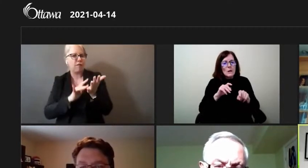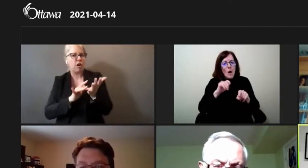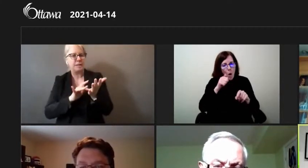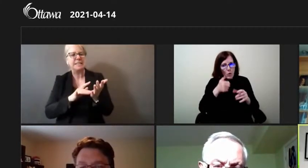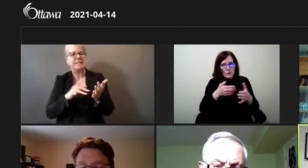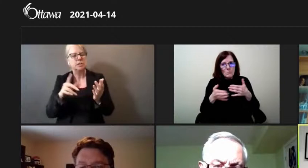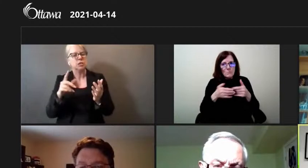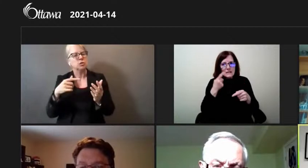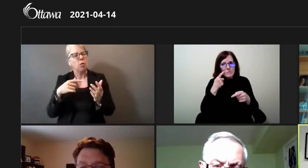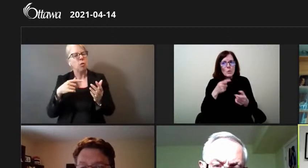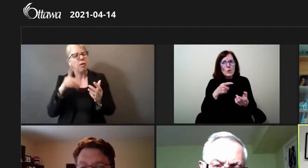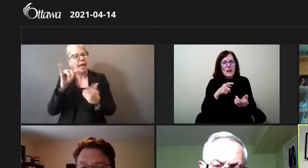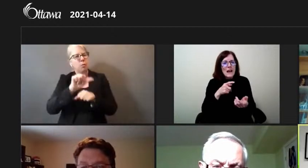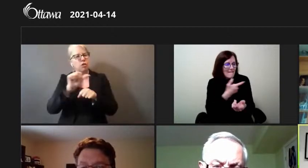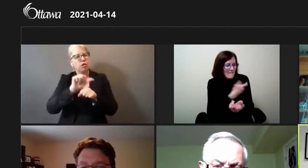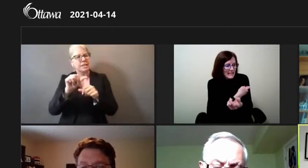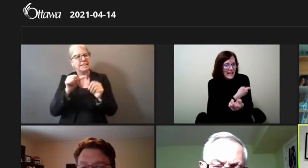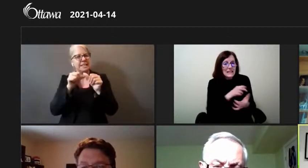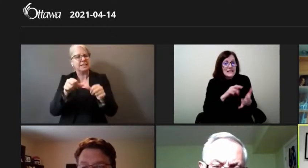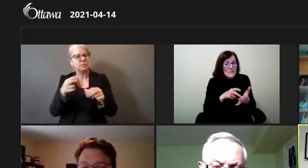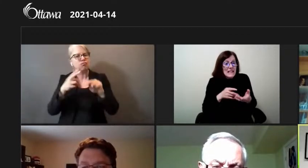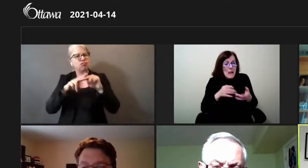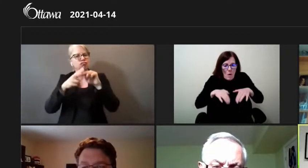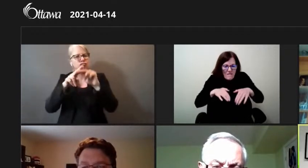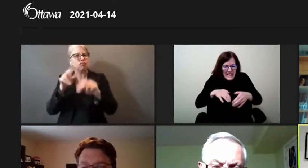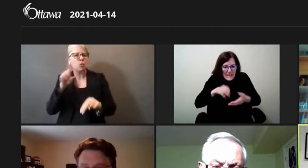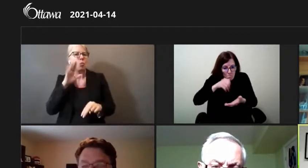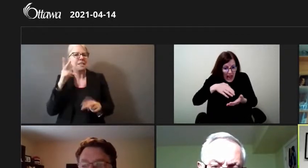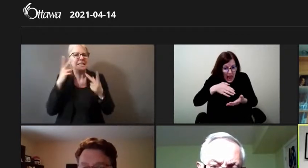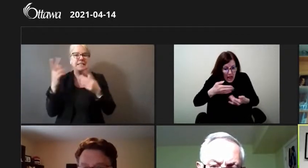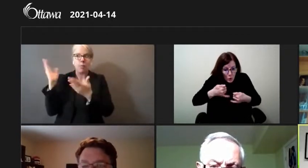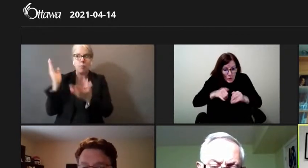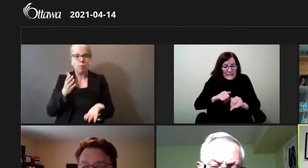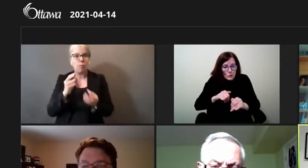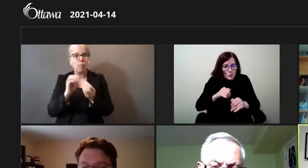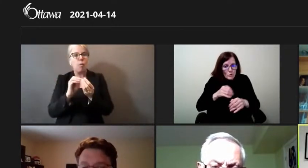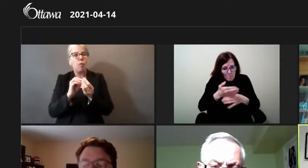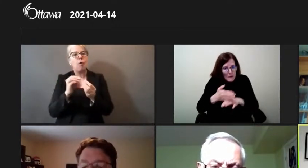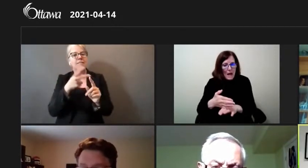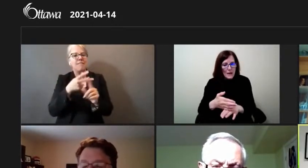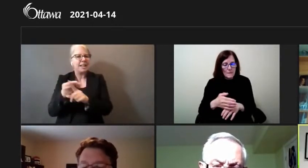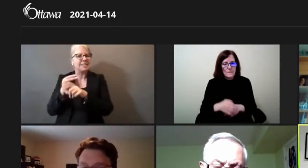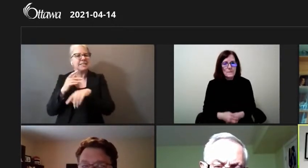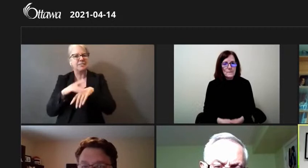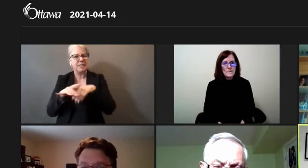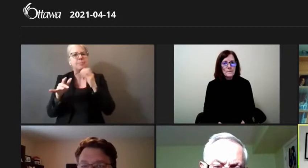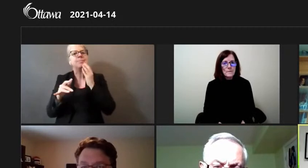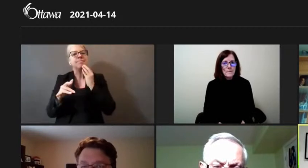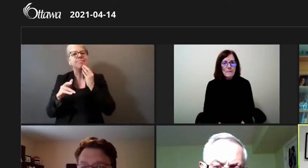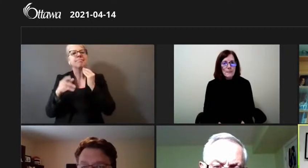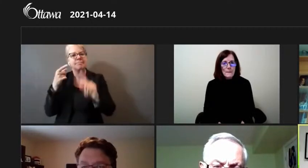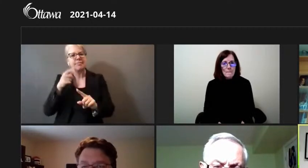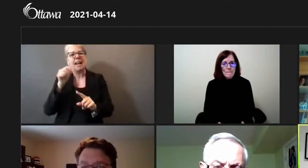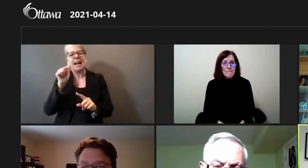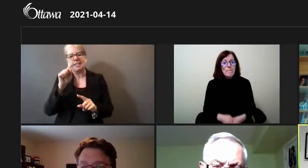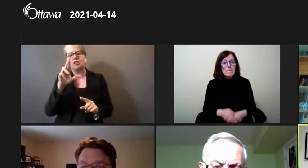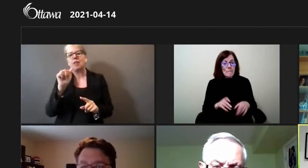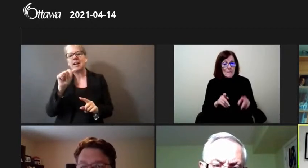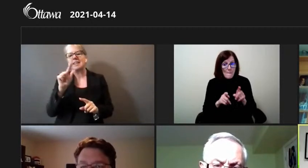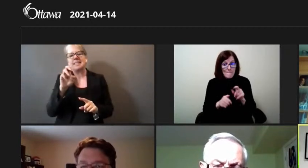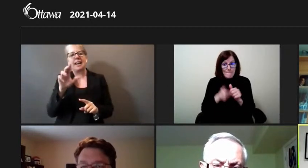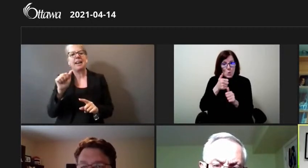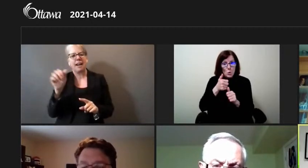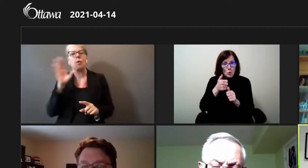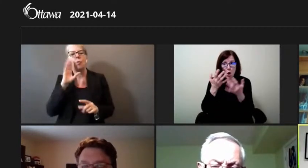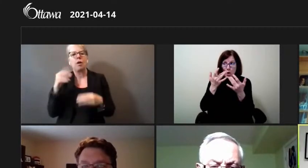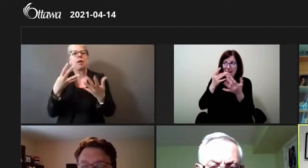Councillor. I believe that we'll see as we get more more vaccine available, particularly AstraZeneca, that they'll open up more channels